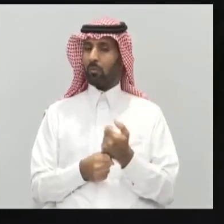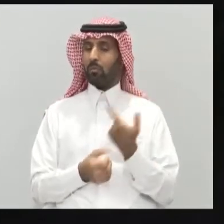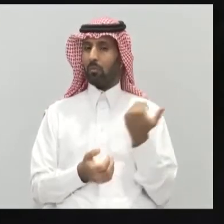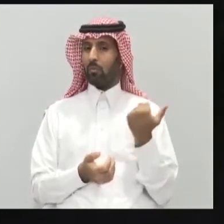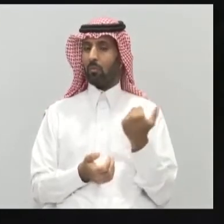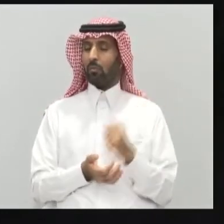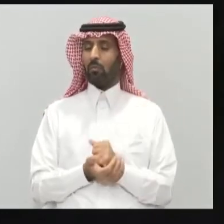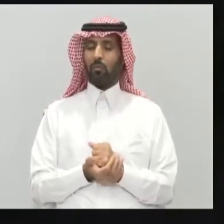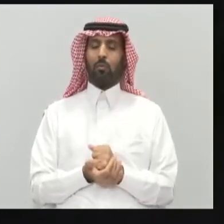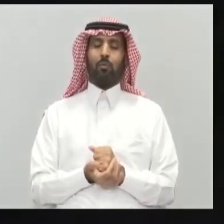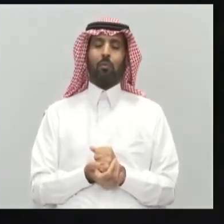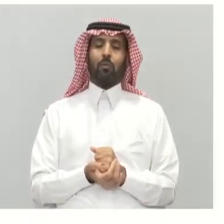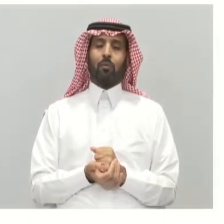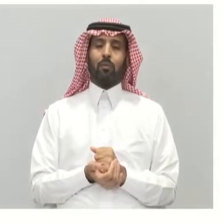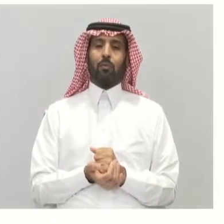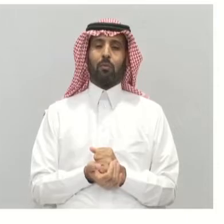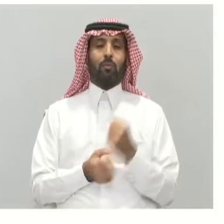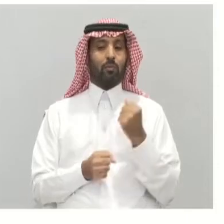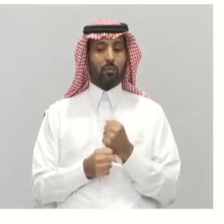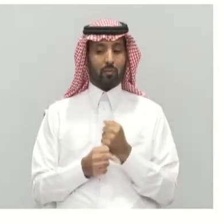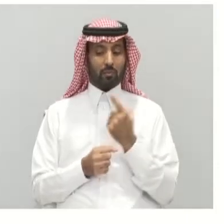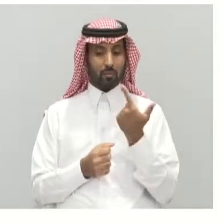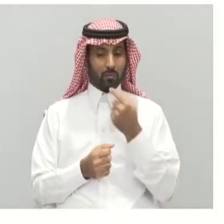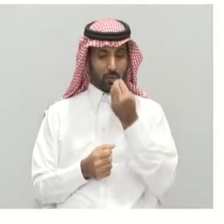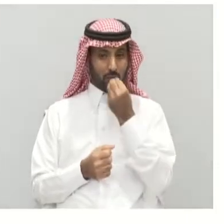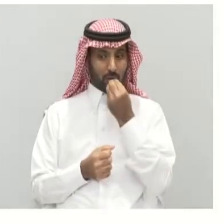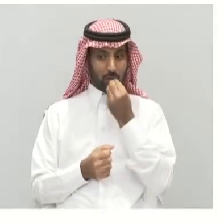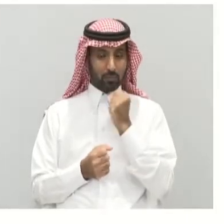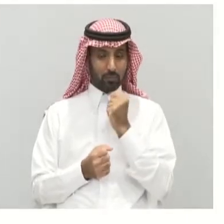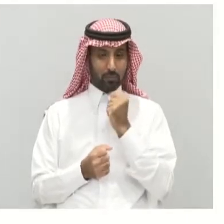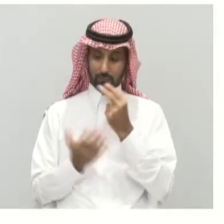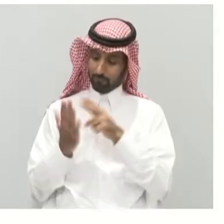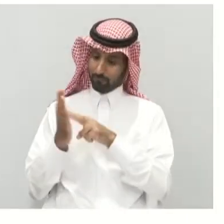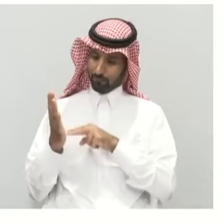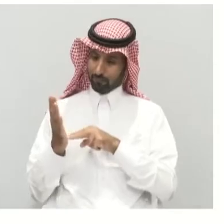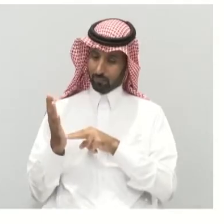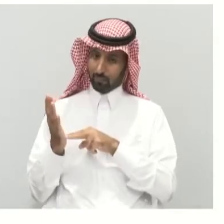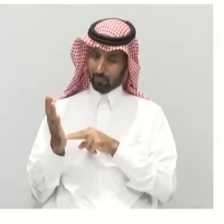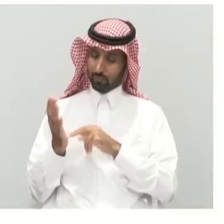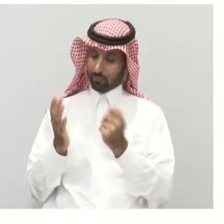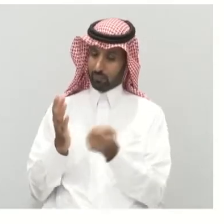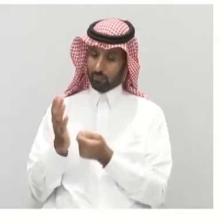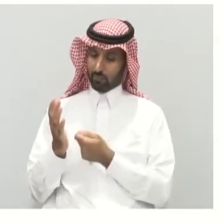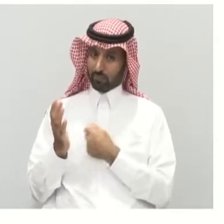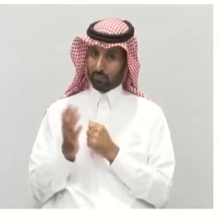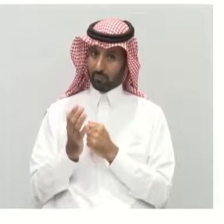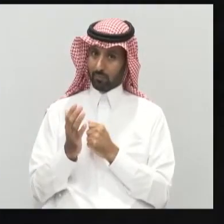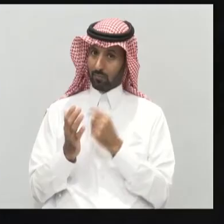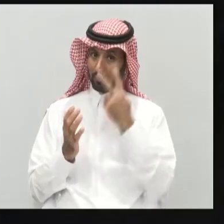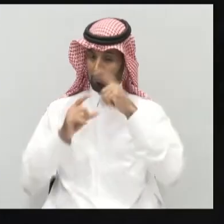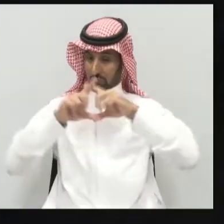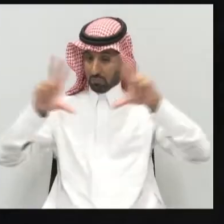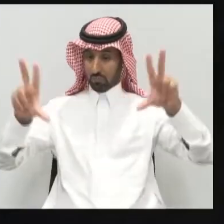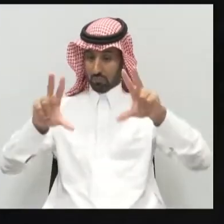doing? Okay, what were you doing? Eating? Reading, writing, watching